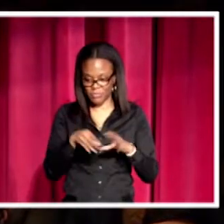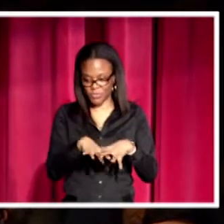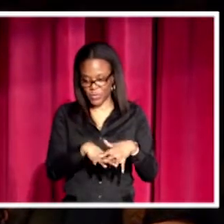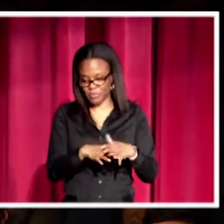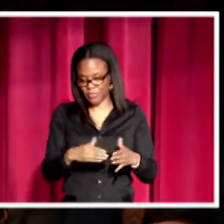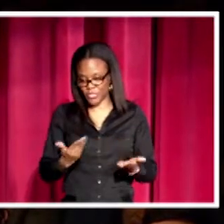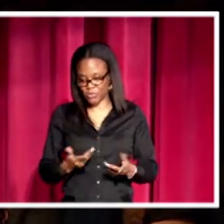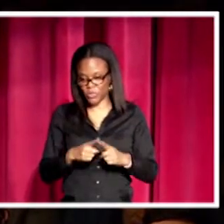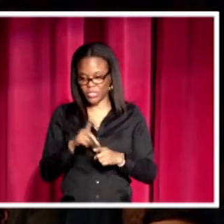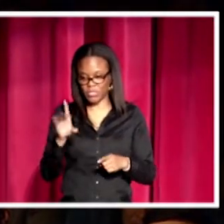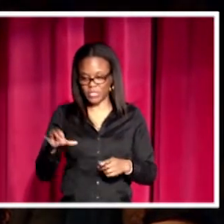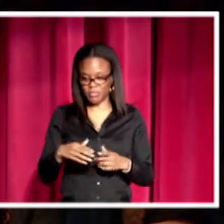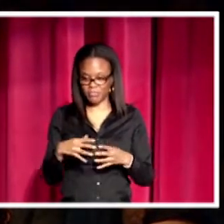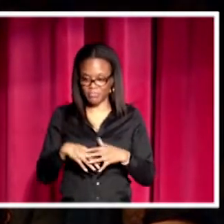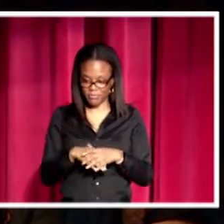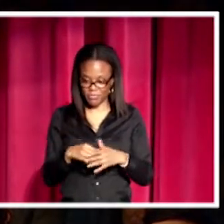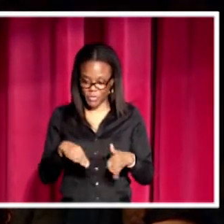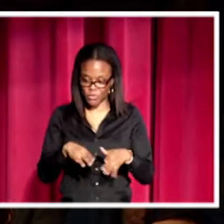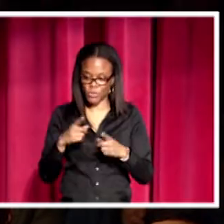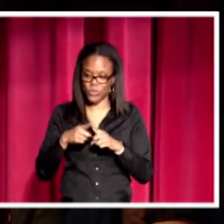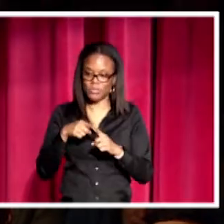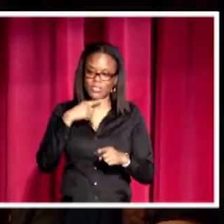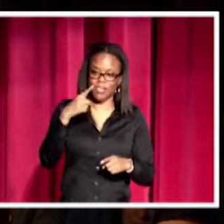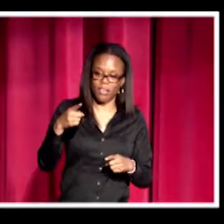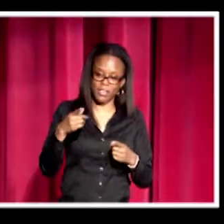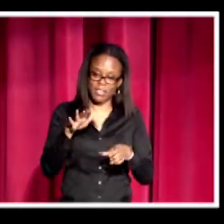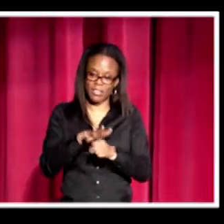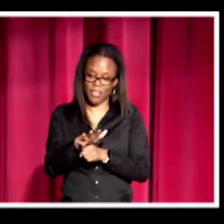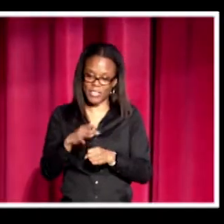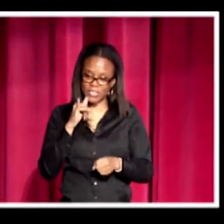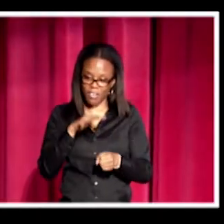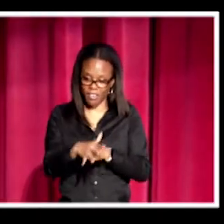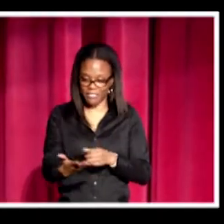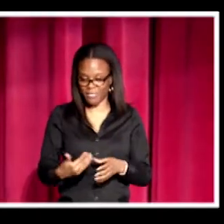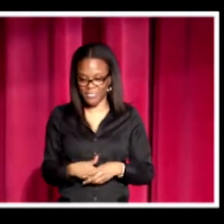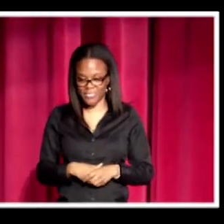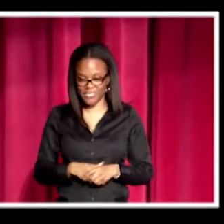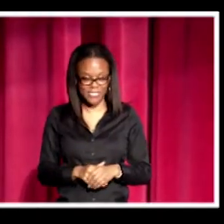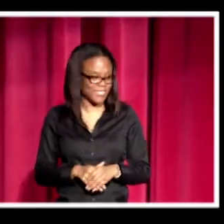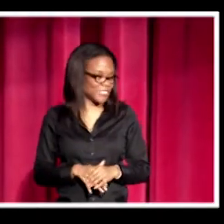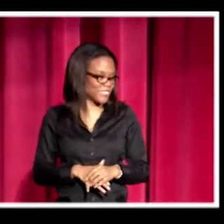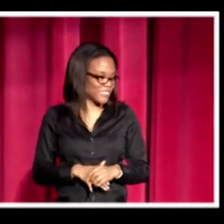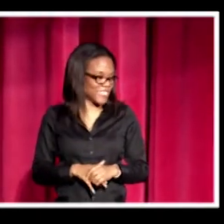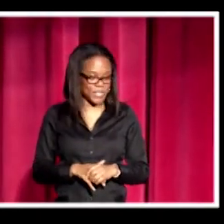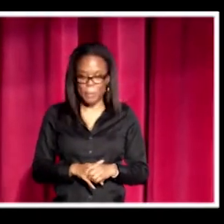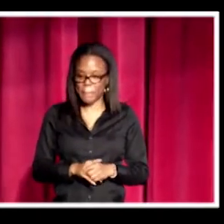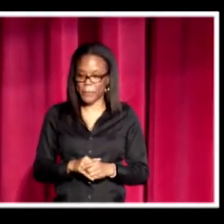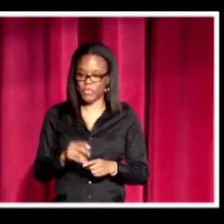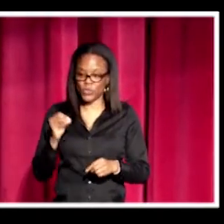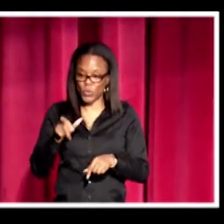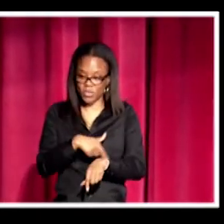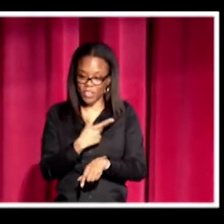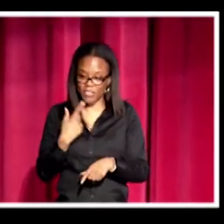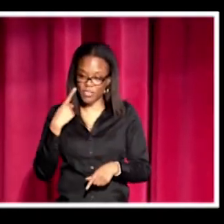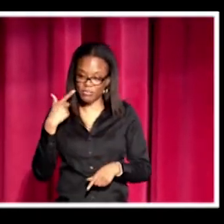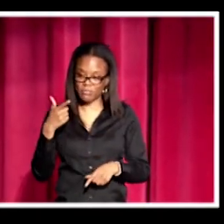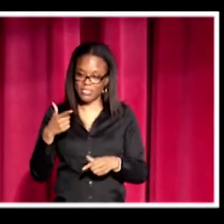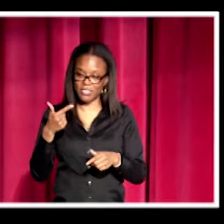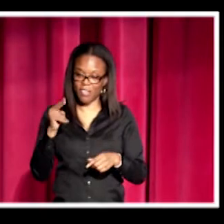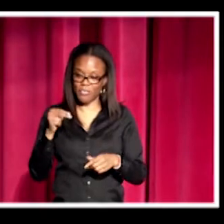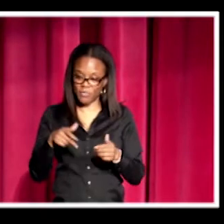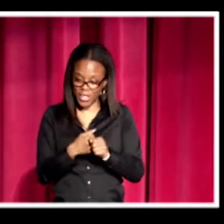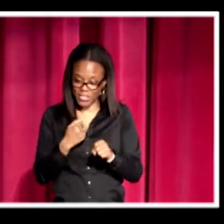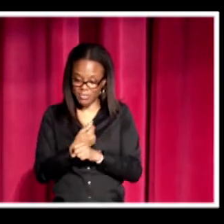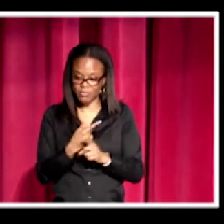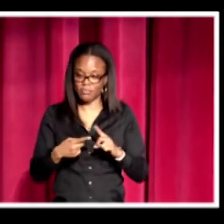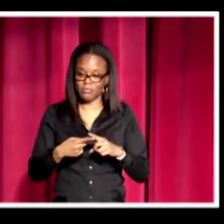They are coming together to say enough is enough. And for too long, gun violence has wreaked havoc